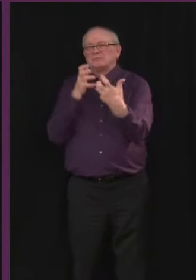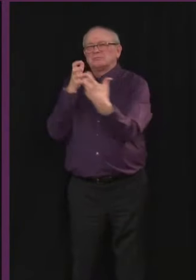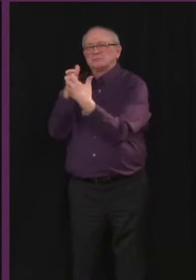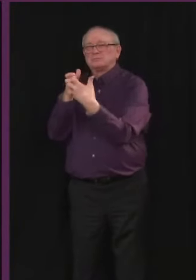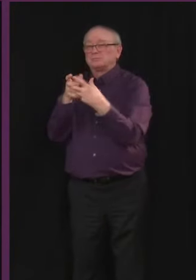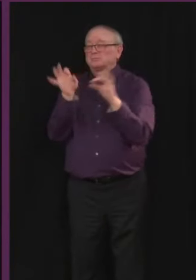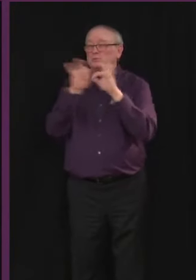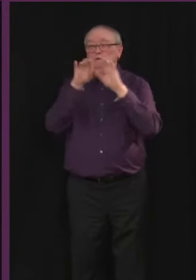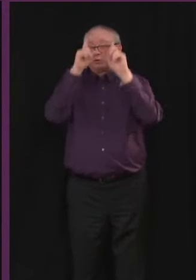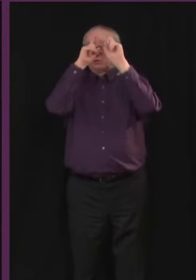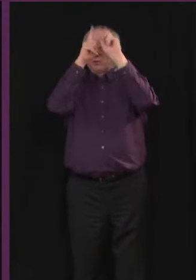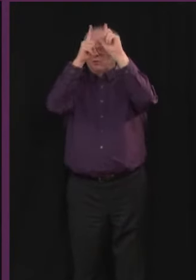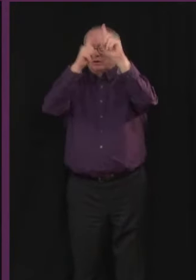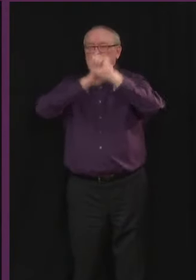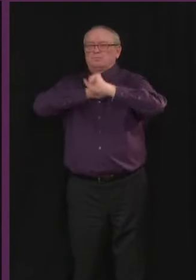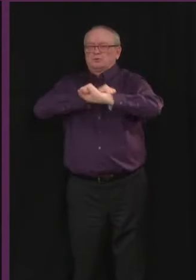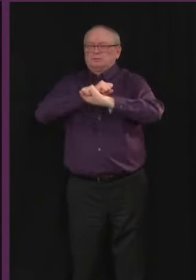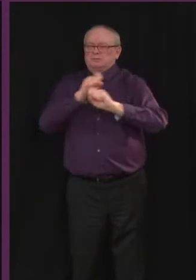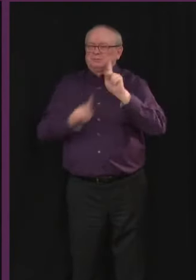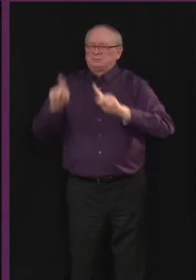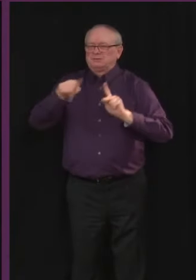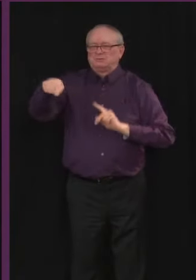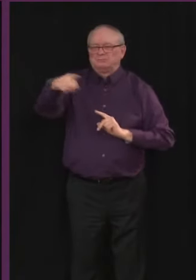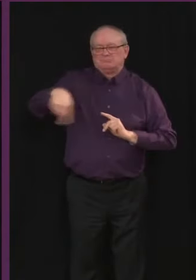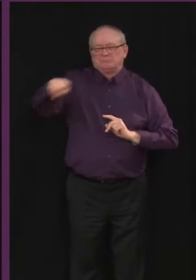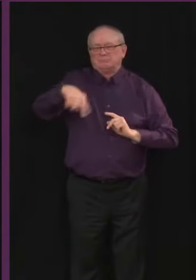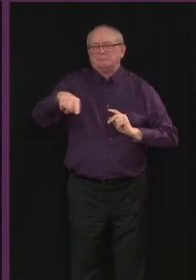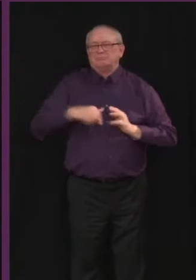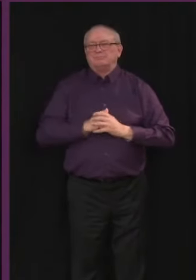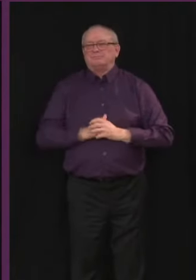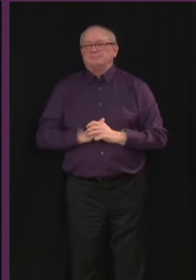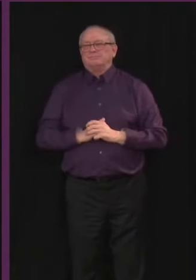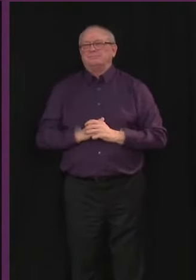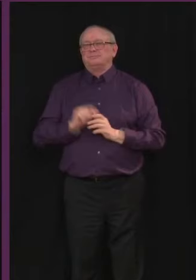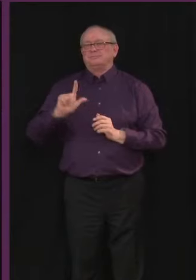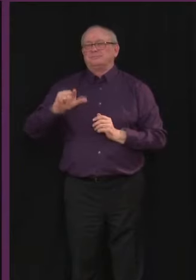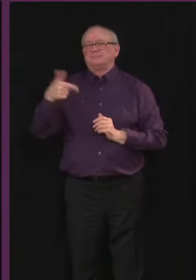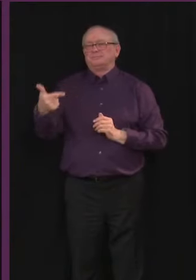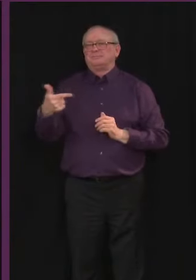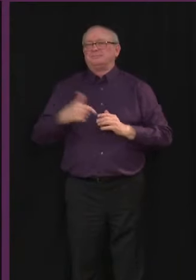outcomes. Operator, can you put through the next question, please?